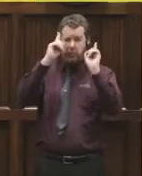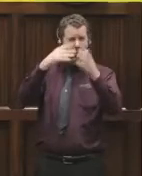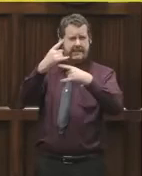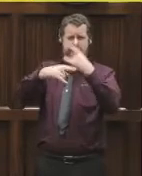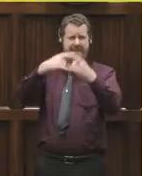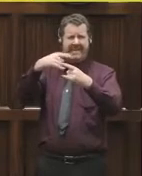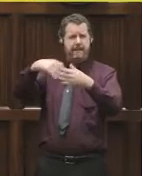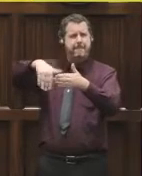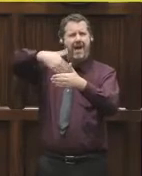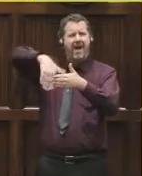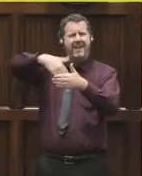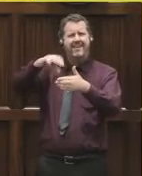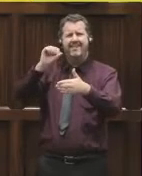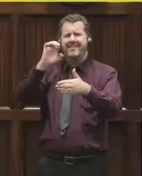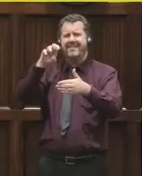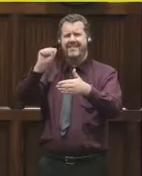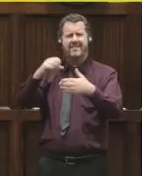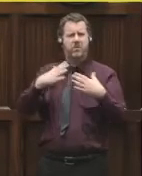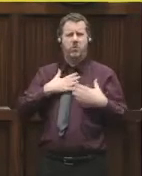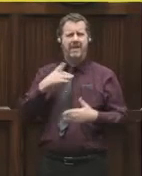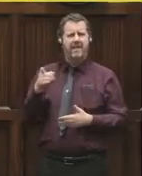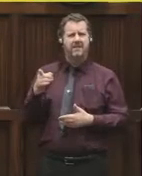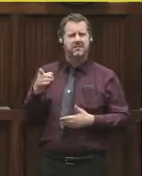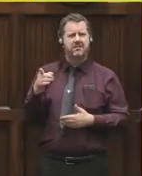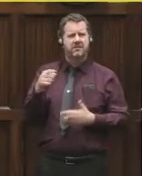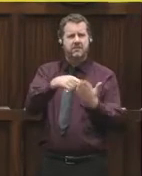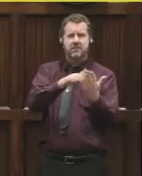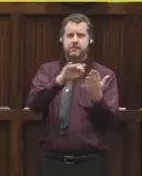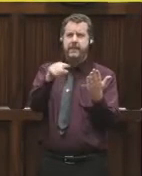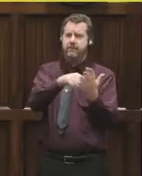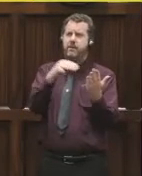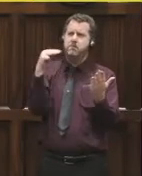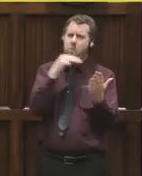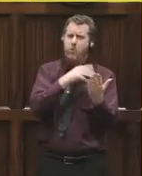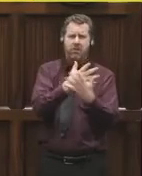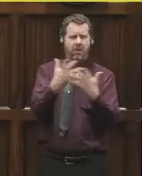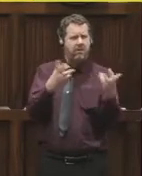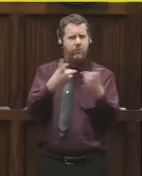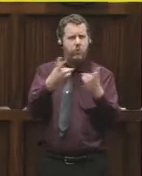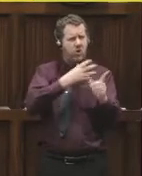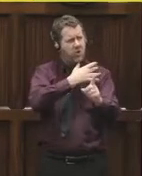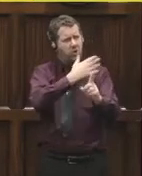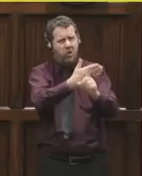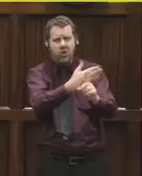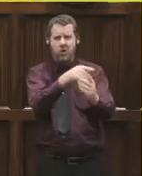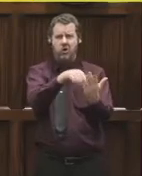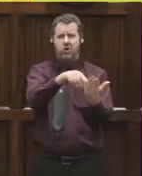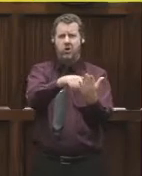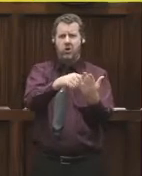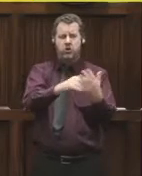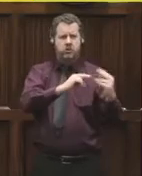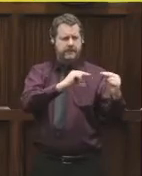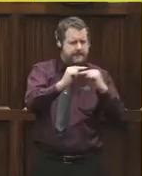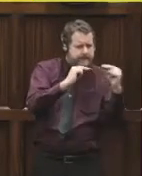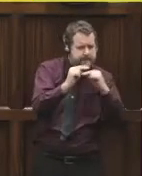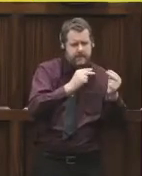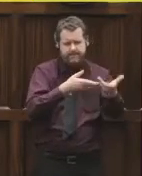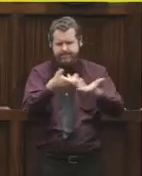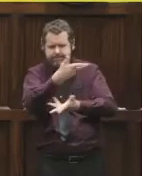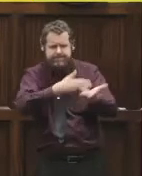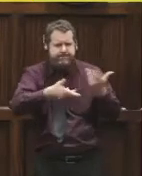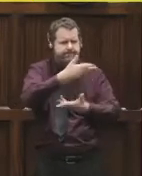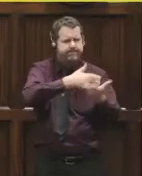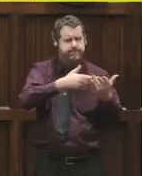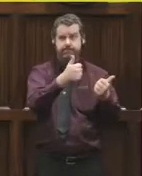You know, this is a very important bill. A lot of work has gone into it, and there's been a lot of consultation, and that's very much